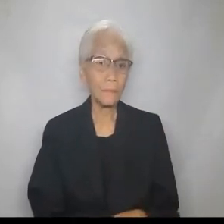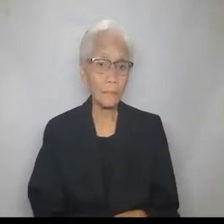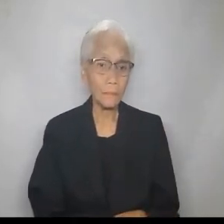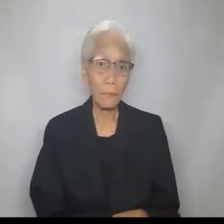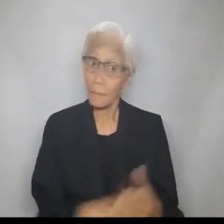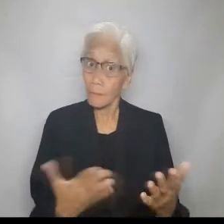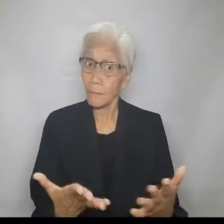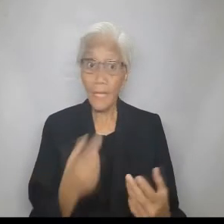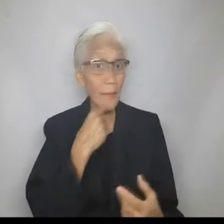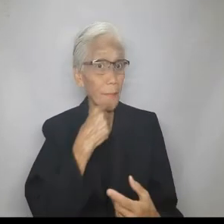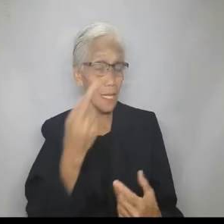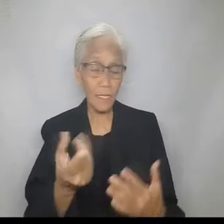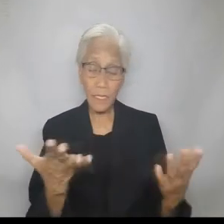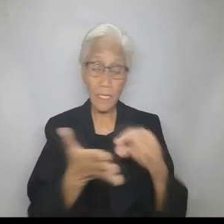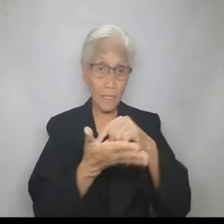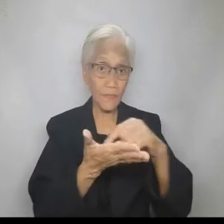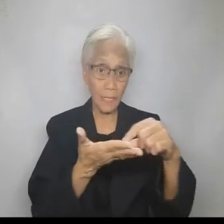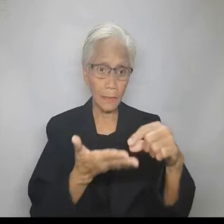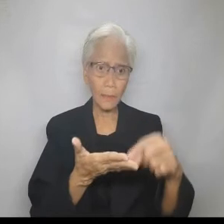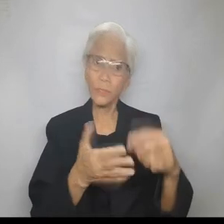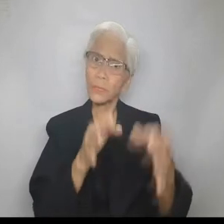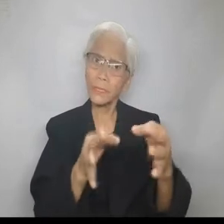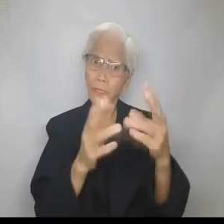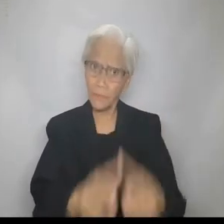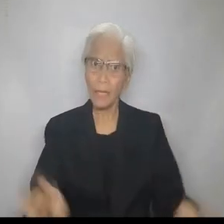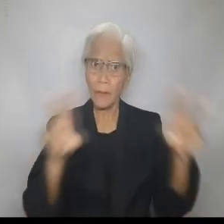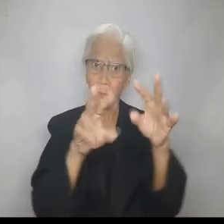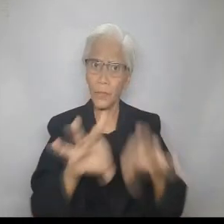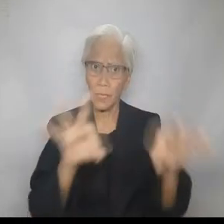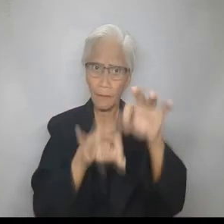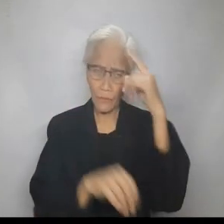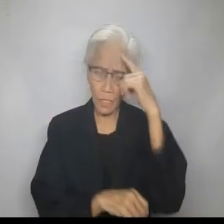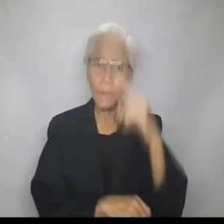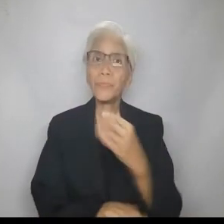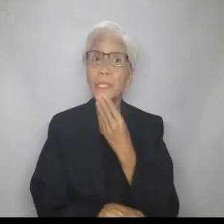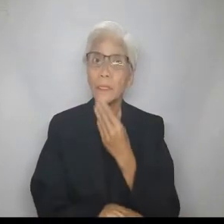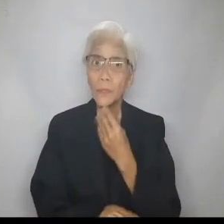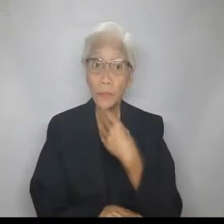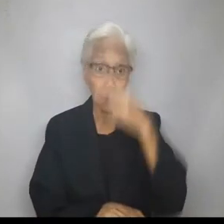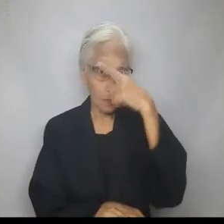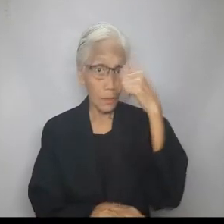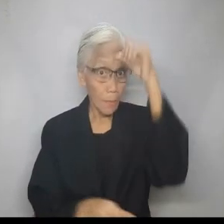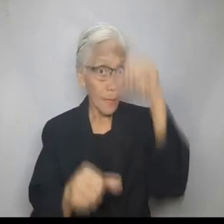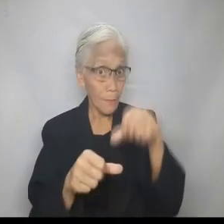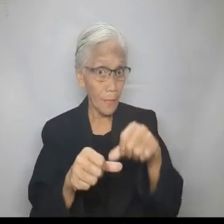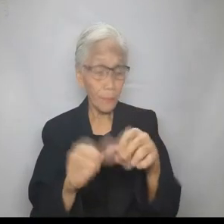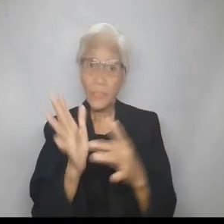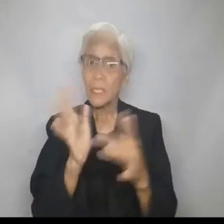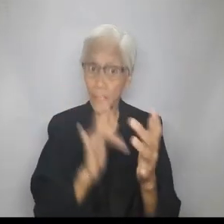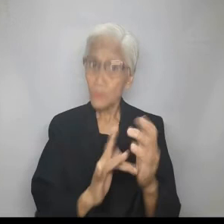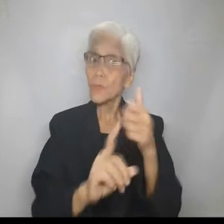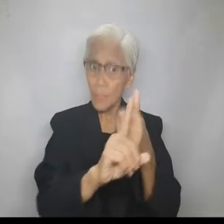Echad. I mentioned these verses, which are very important for the Jews, because remember,